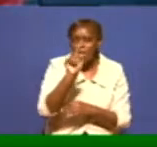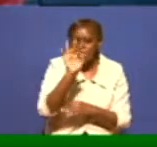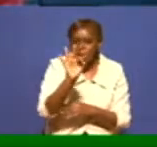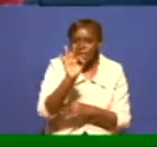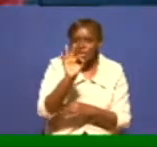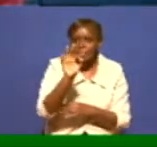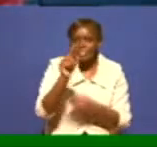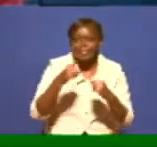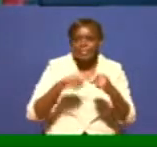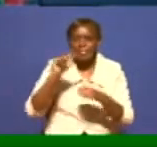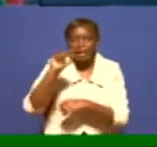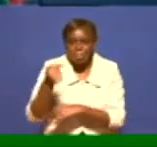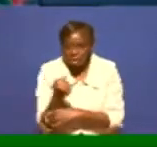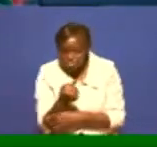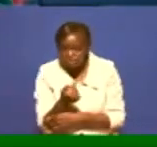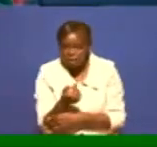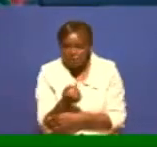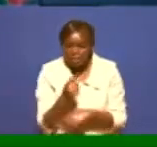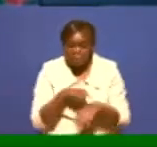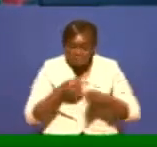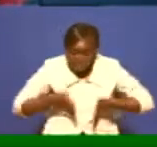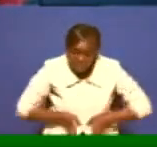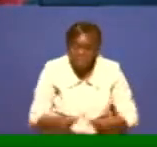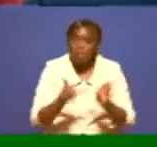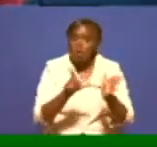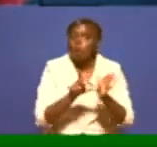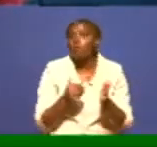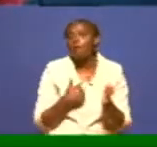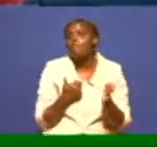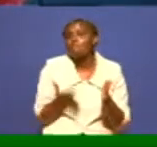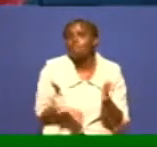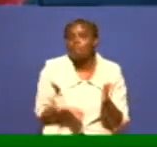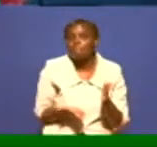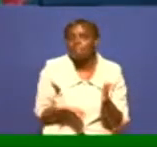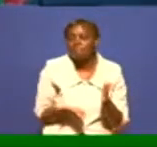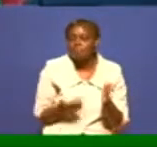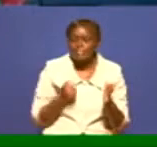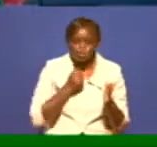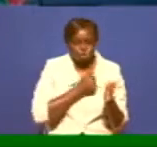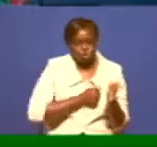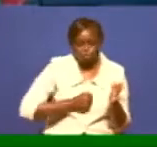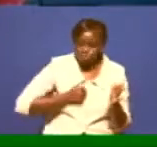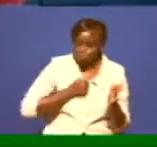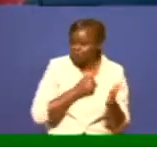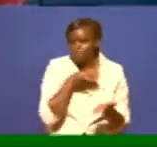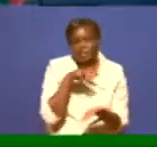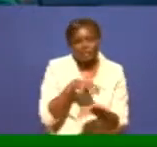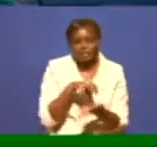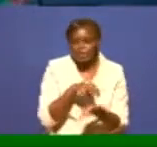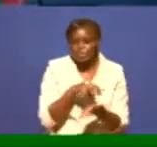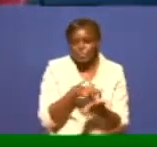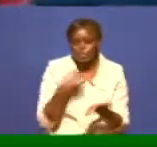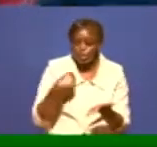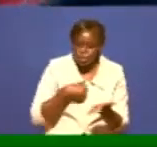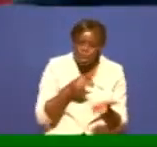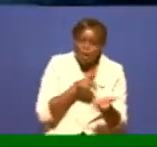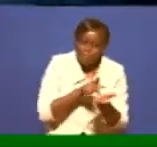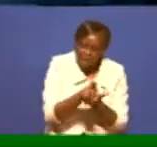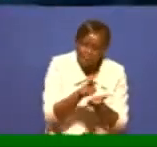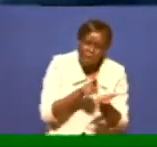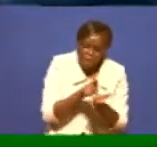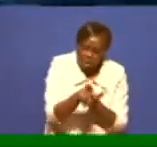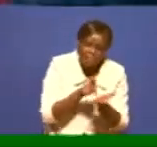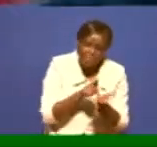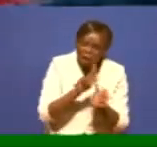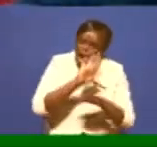136,000, Honorable Speaker. Honorable Speaker, it's unfortunate that we will have to pay all this debt, all